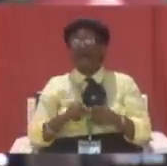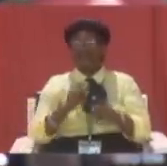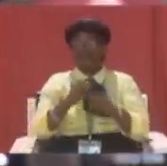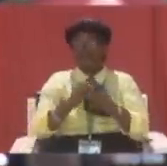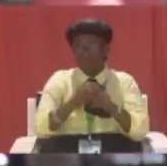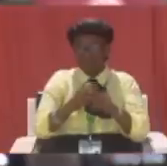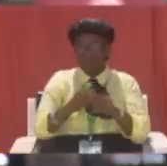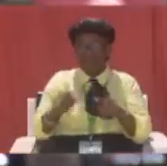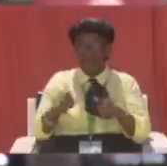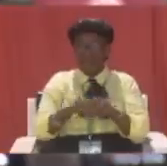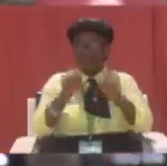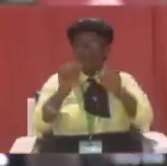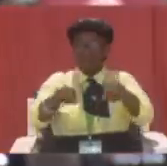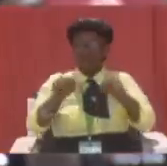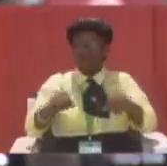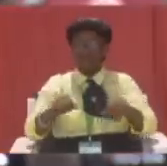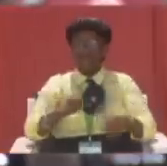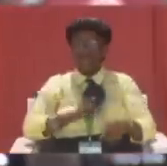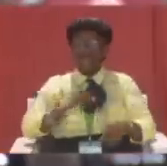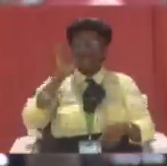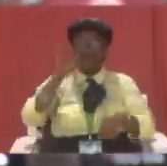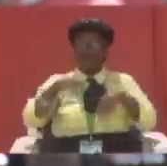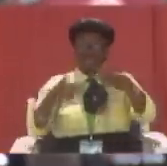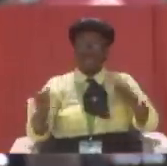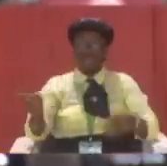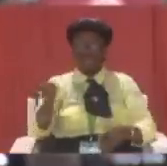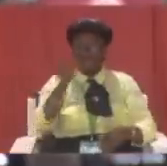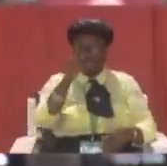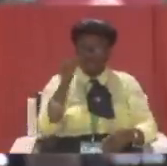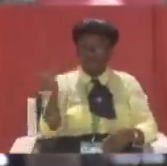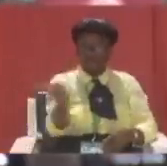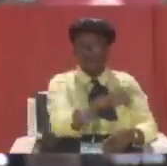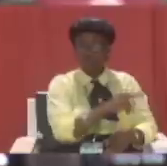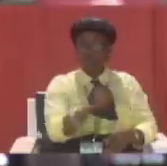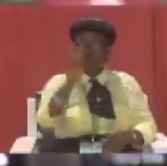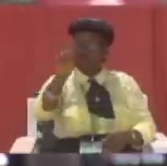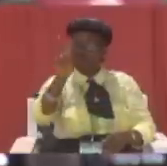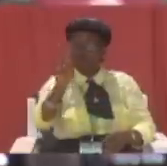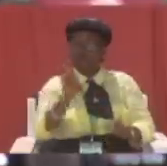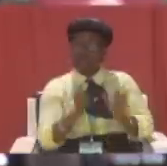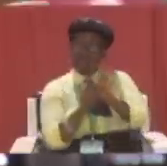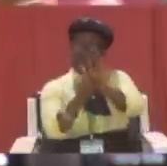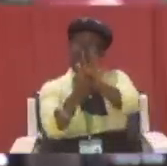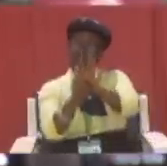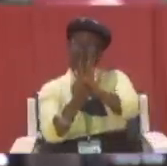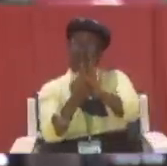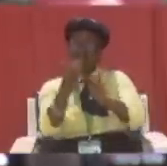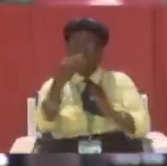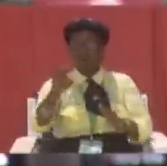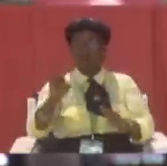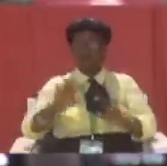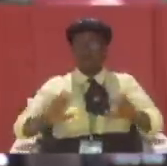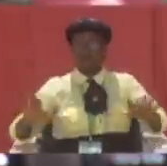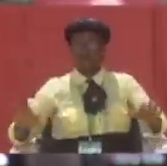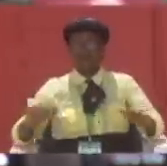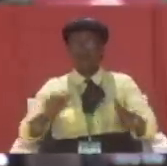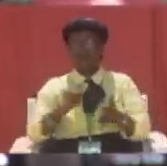I will just give you two examples of children that are wonders. There are many others.